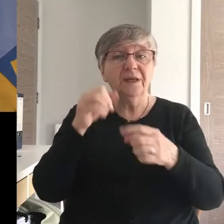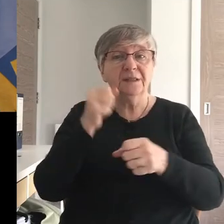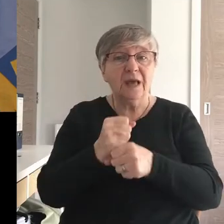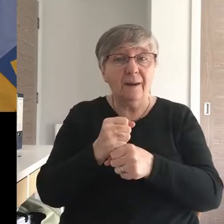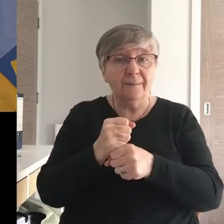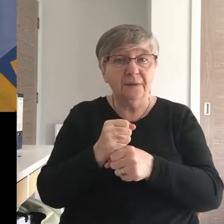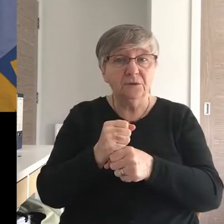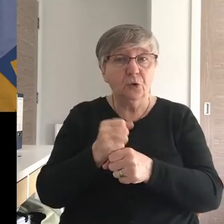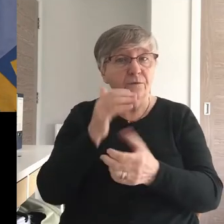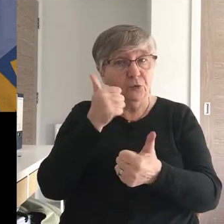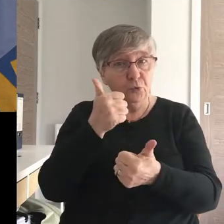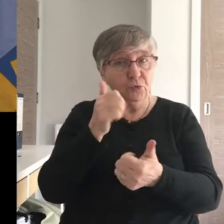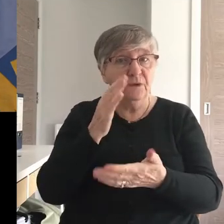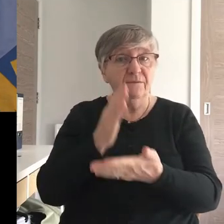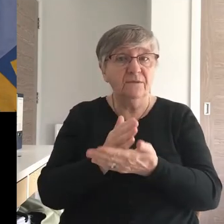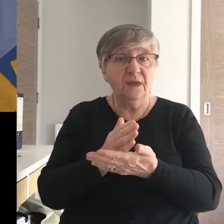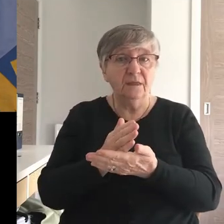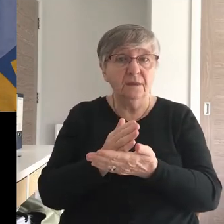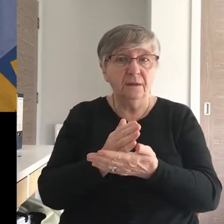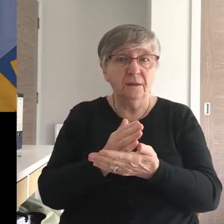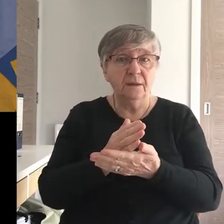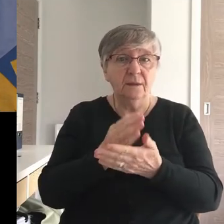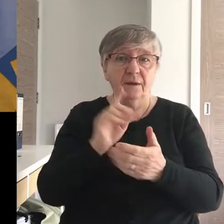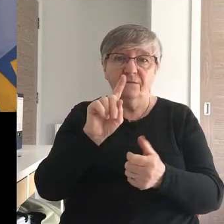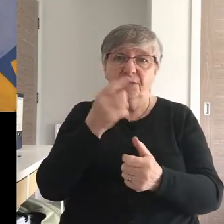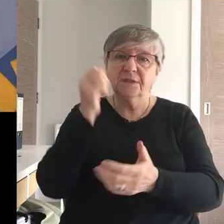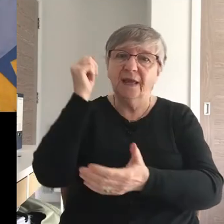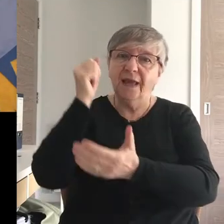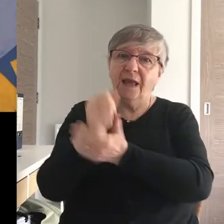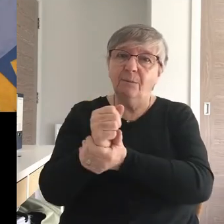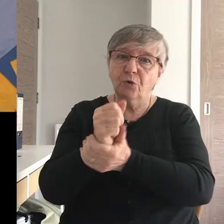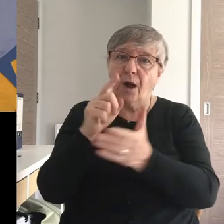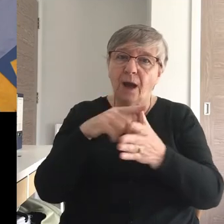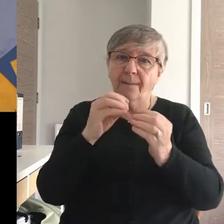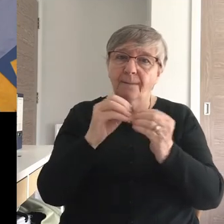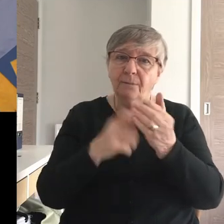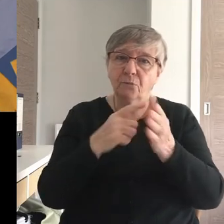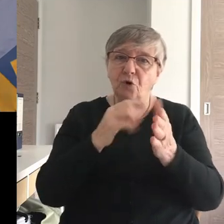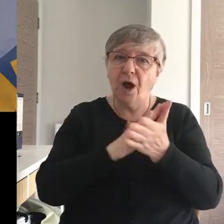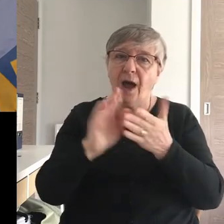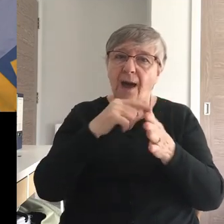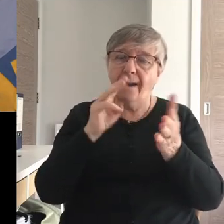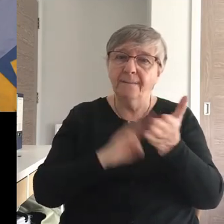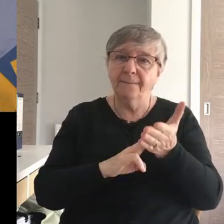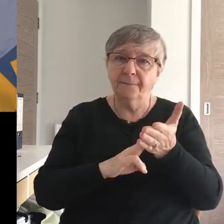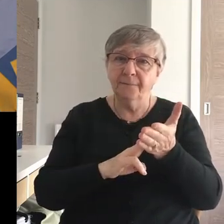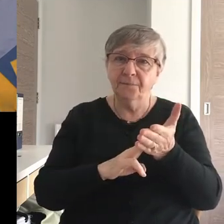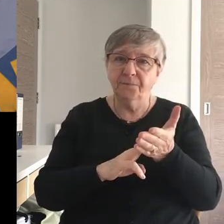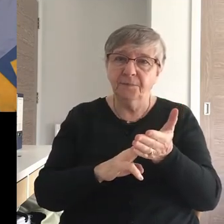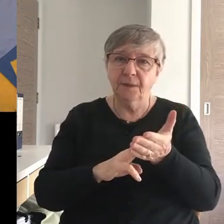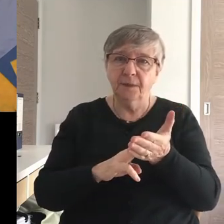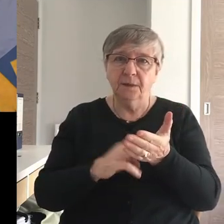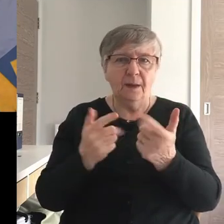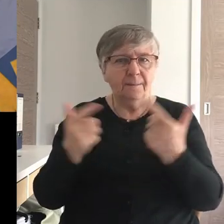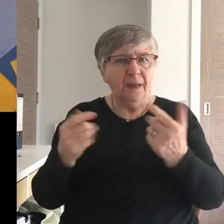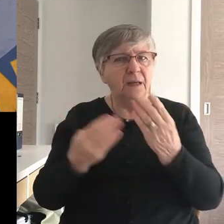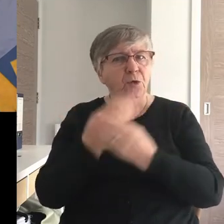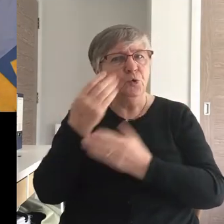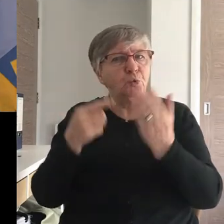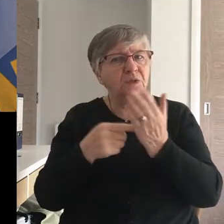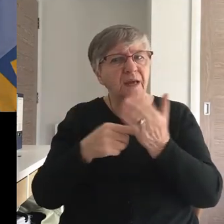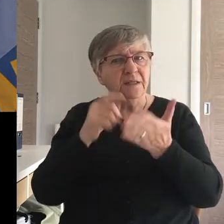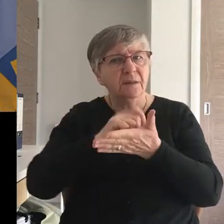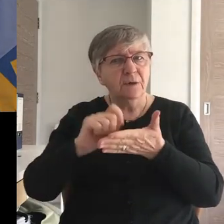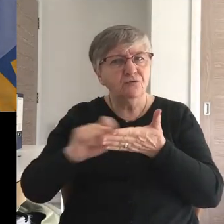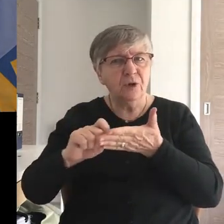Abraham, verses 20 to 24. Now, Abraham was regarded by many of the New Testament authors